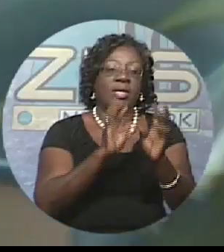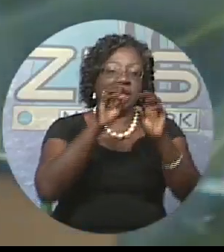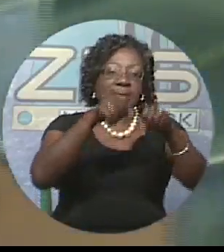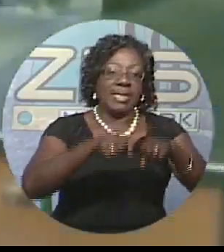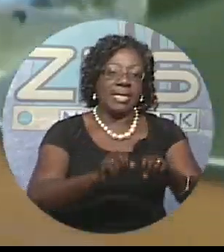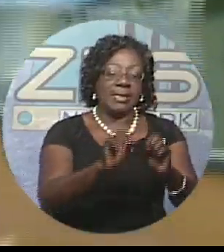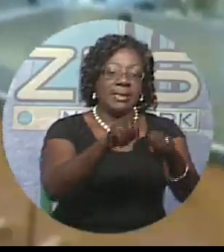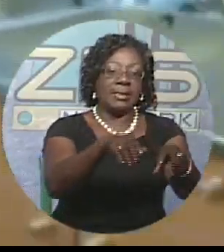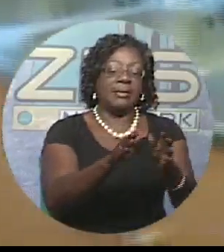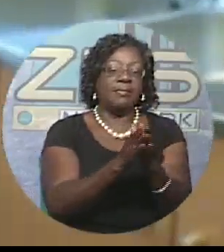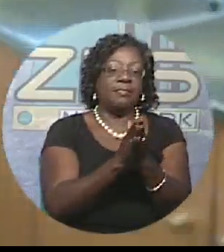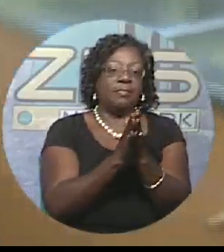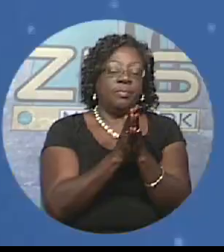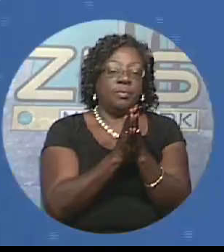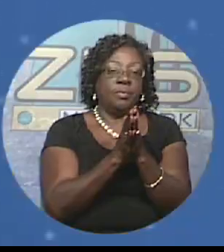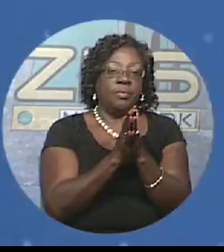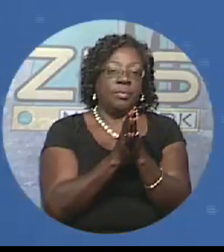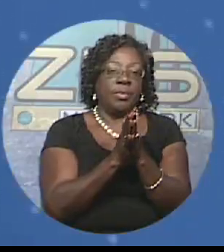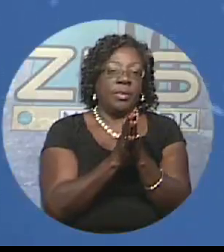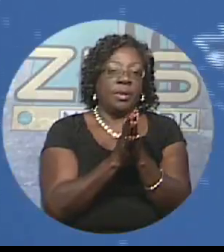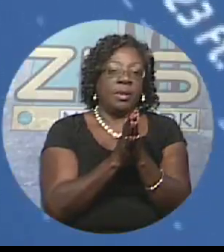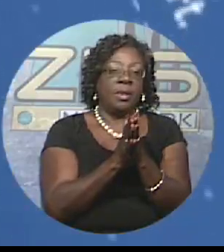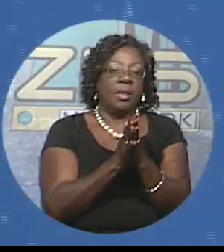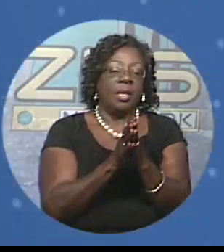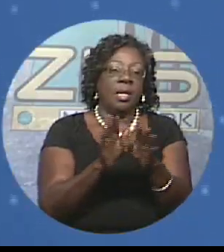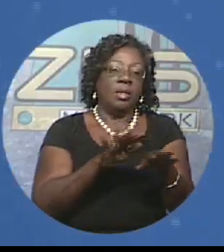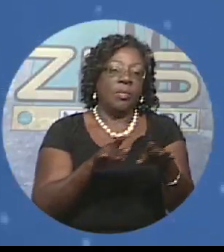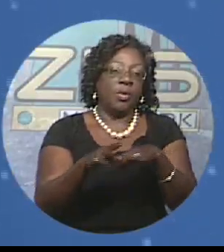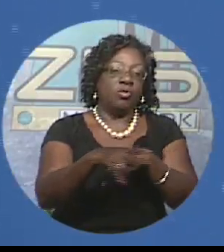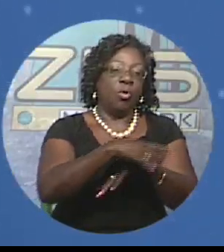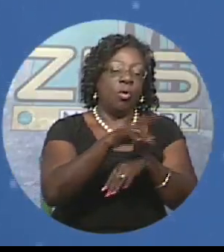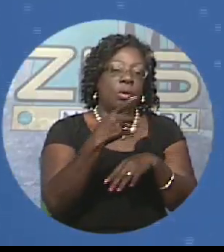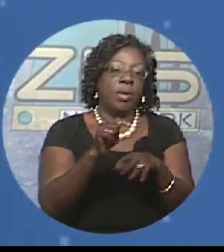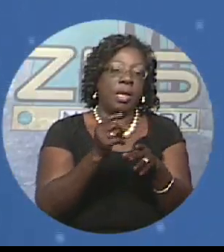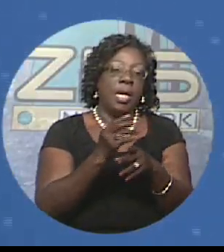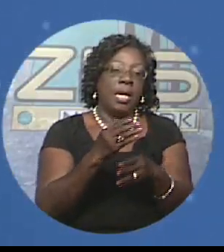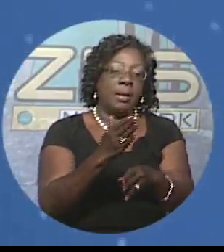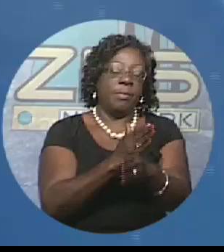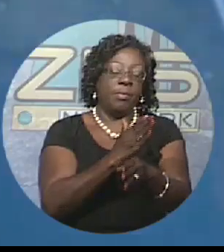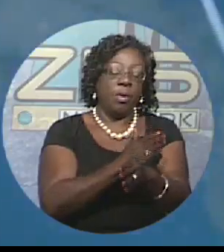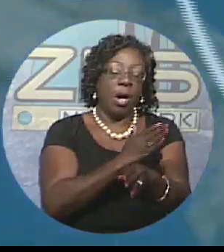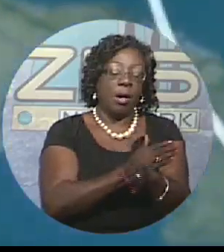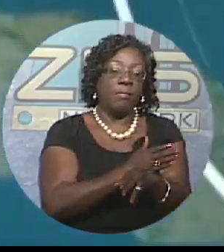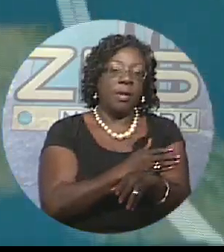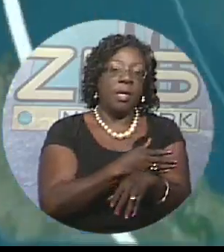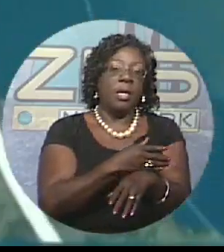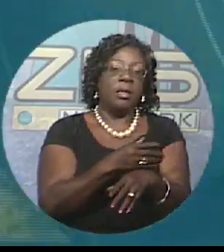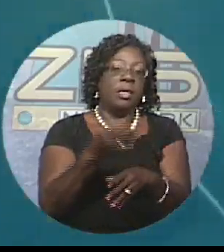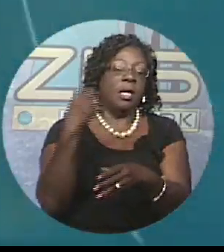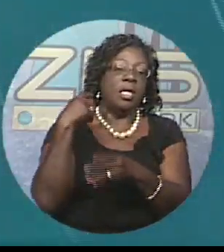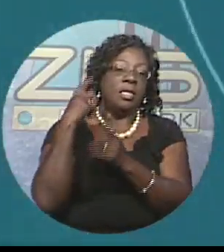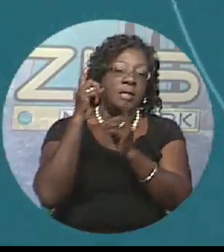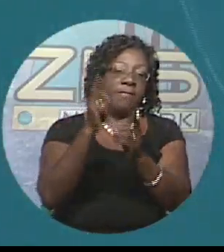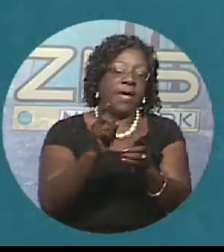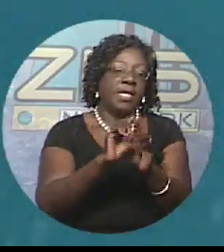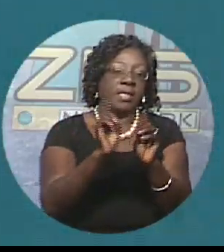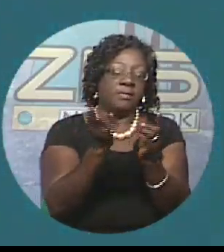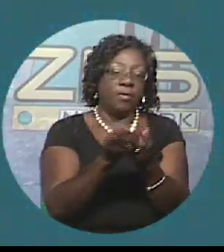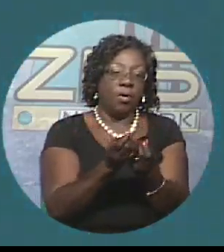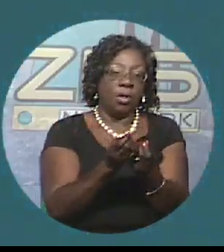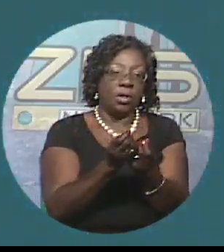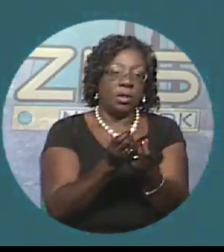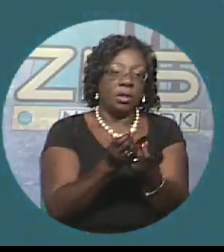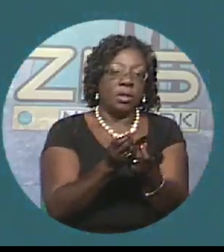living amenities. Coastal Patrol will be significantly enhanced when the Defense Force acquires the 4 Stand Patrol